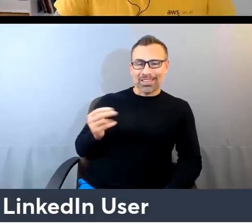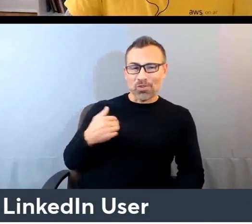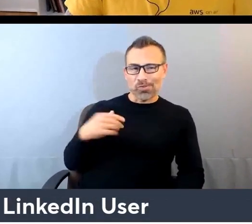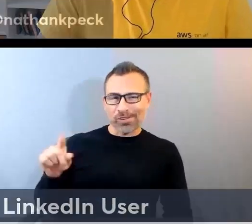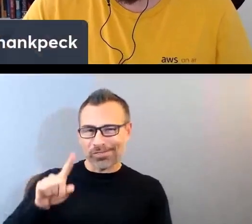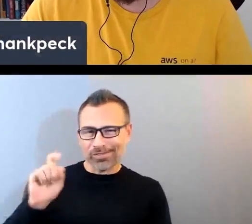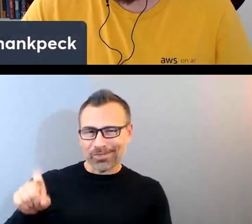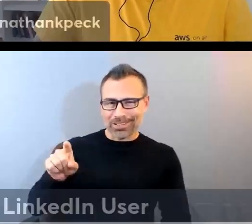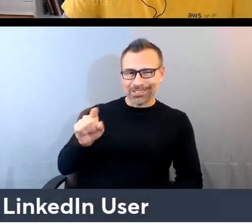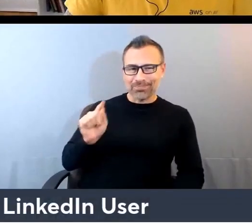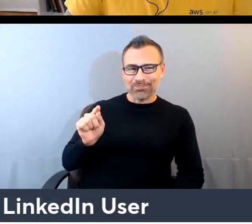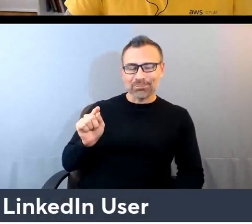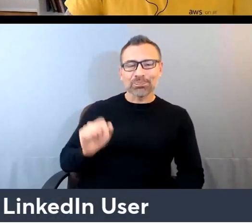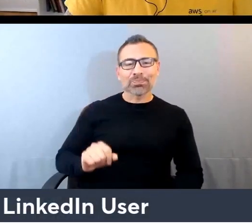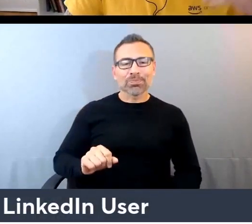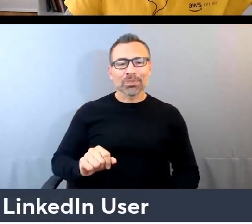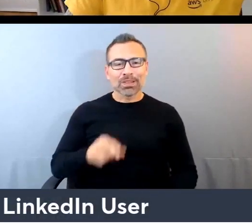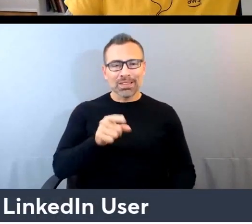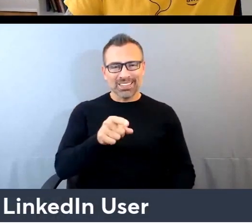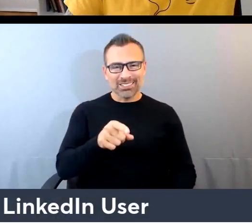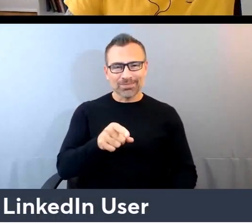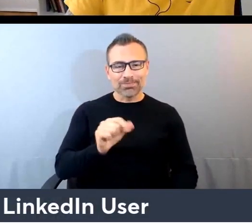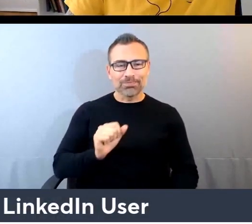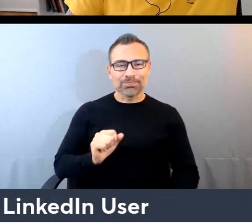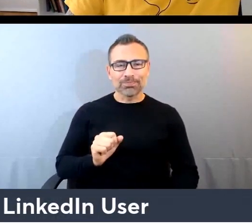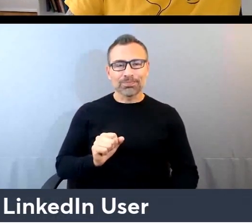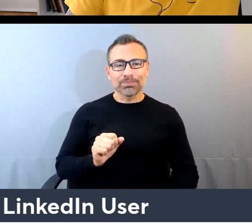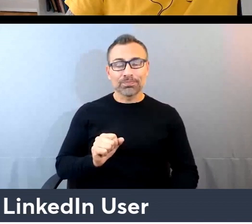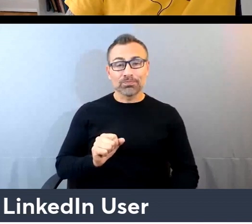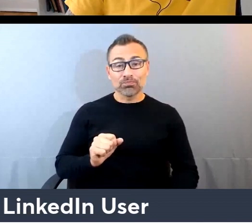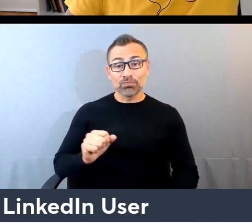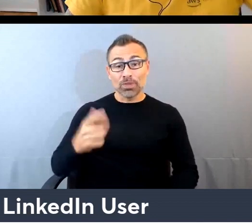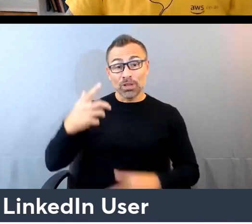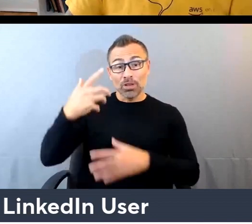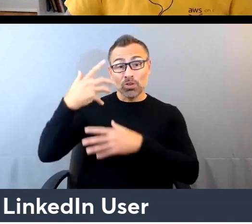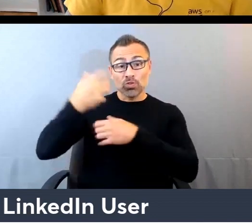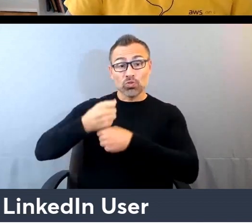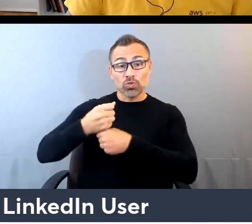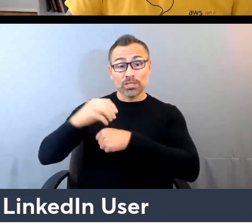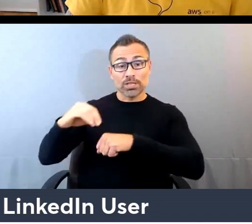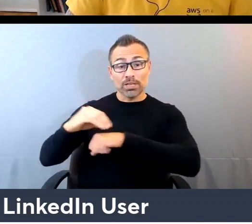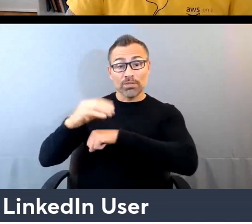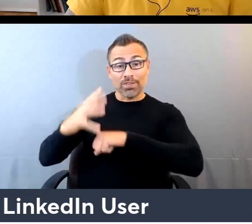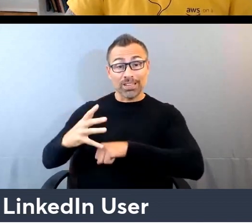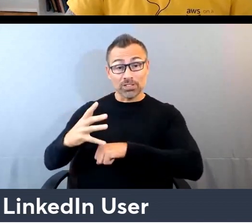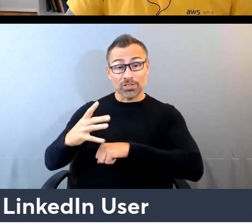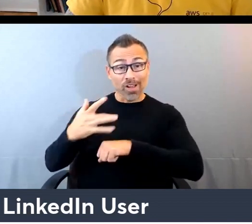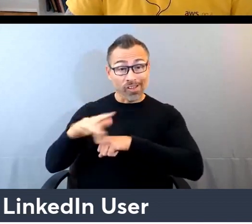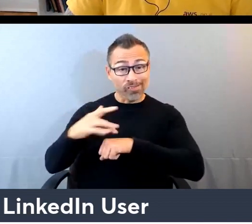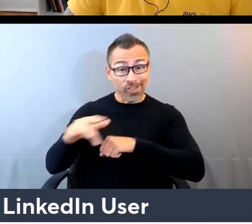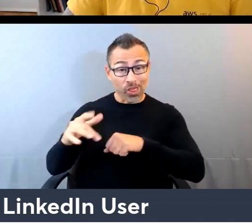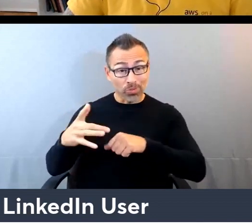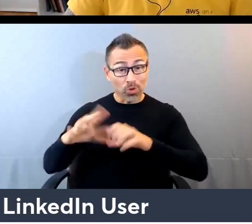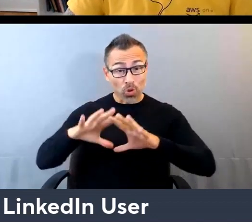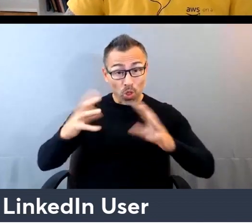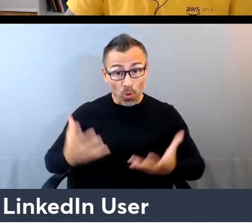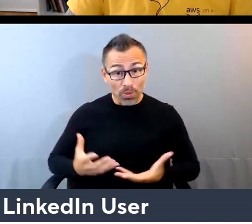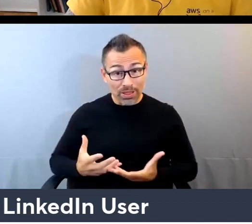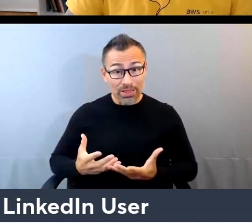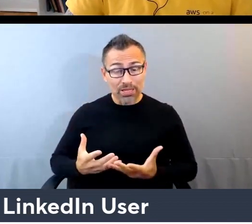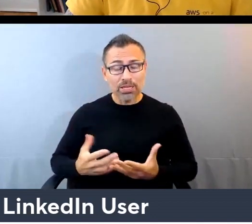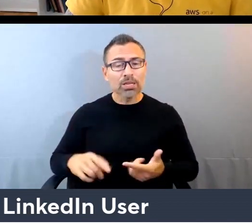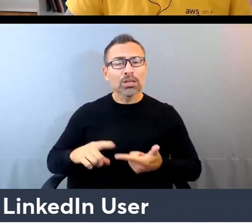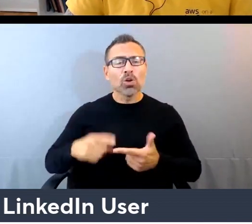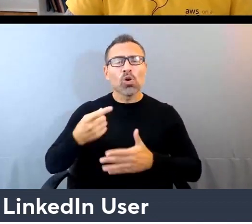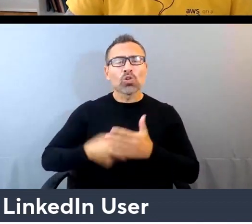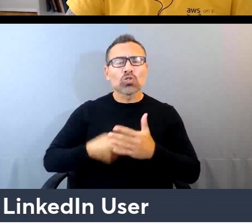here. Sorry, this one right here. Trusted Advisor asking, is it globally available? Does it have a cost? What's the approach to